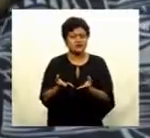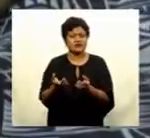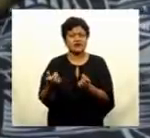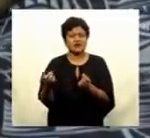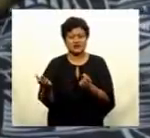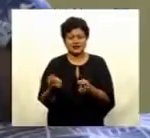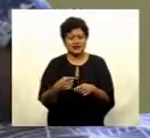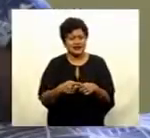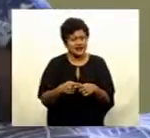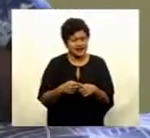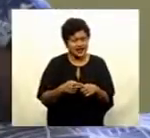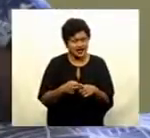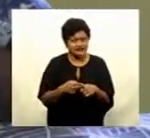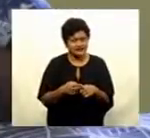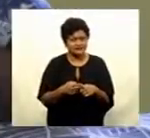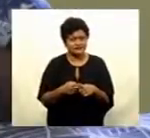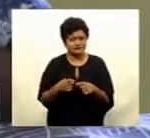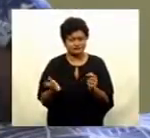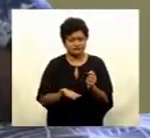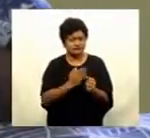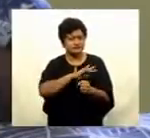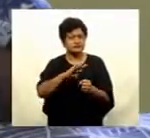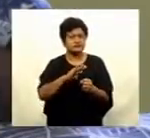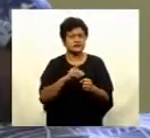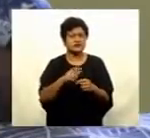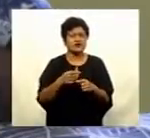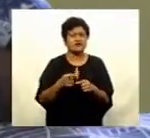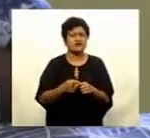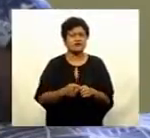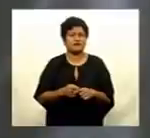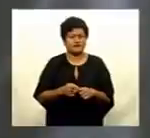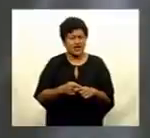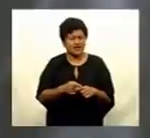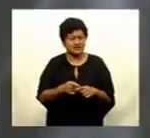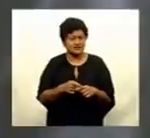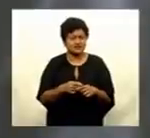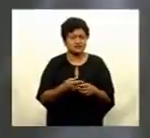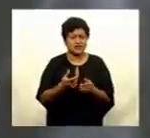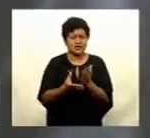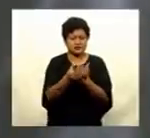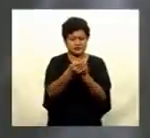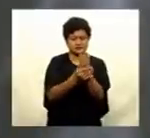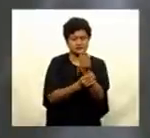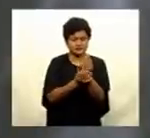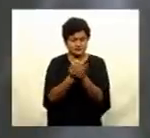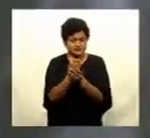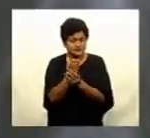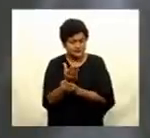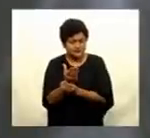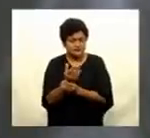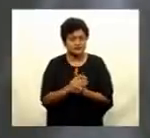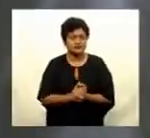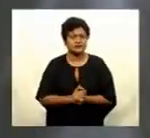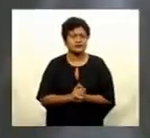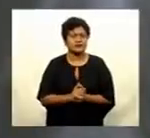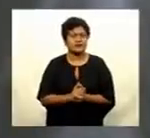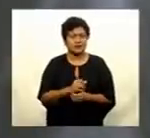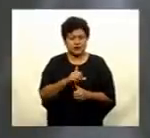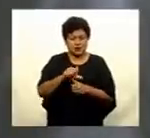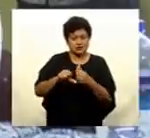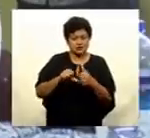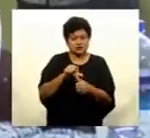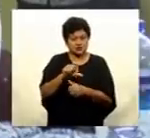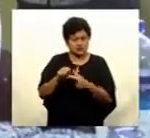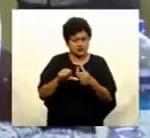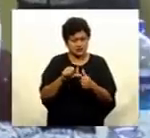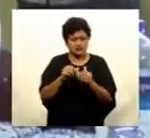knives, file and hand gloves. The association under Fair Trade International is able